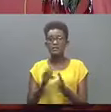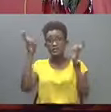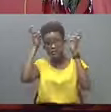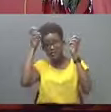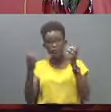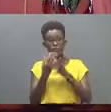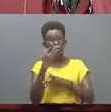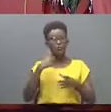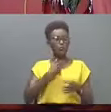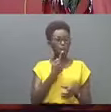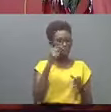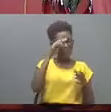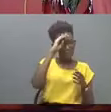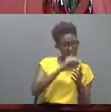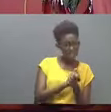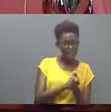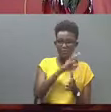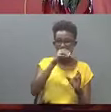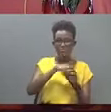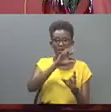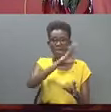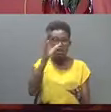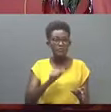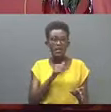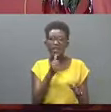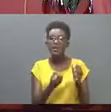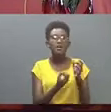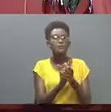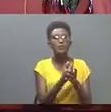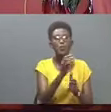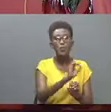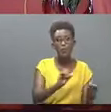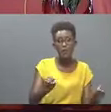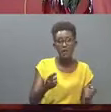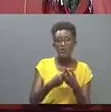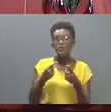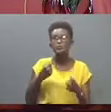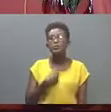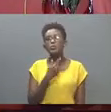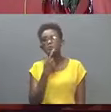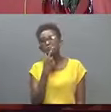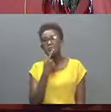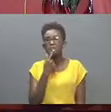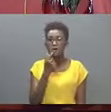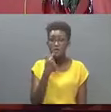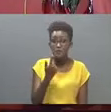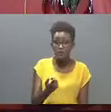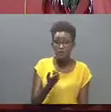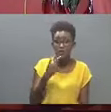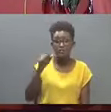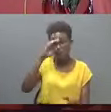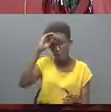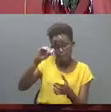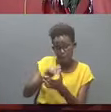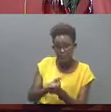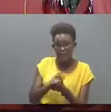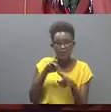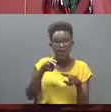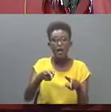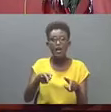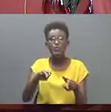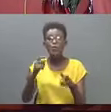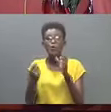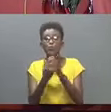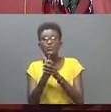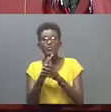there are no opportunities in Africa. Yaje gutuma twizera ko nta mahirwe aba muri Afrika. He has come to make us believe opportunities are in the West. Yaje